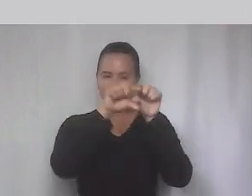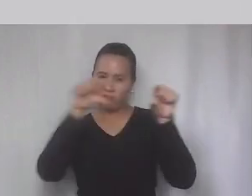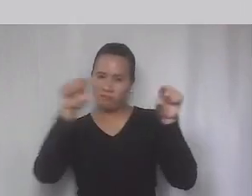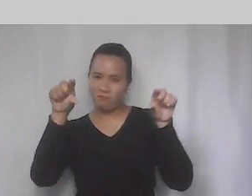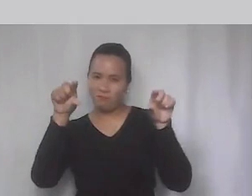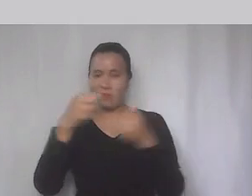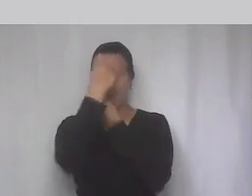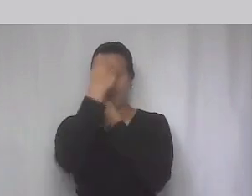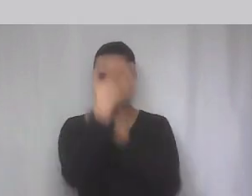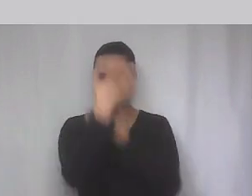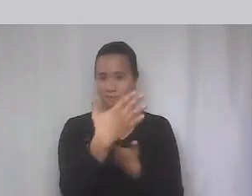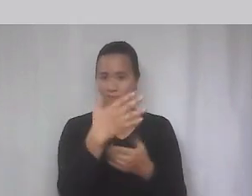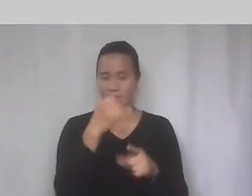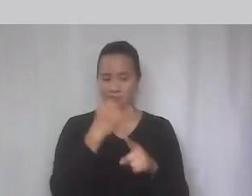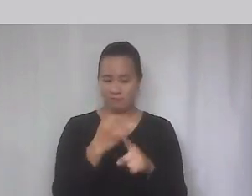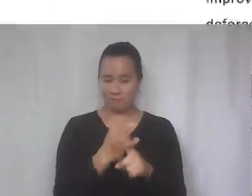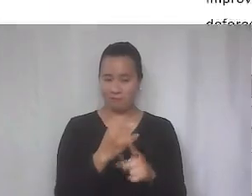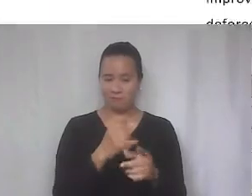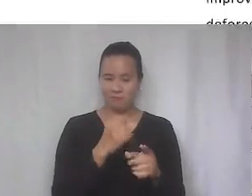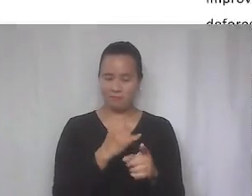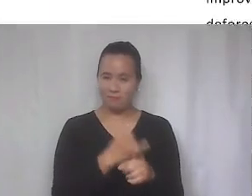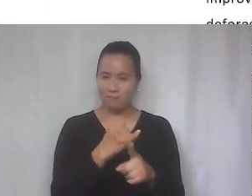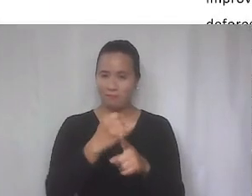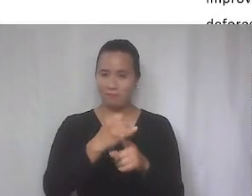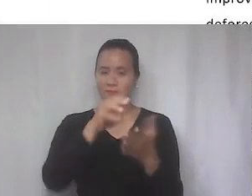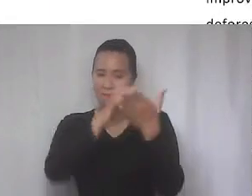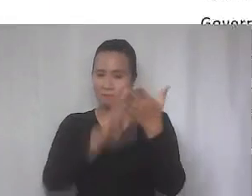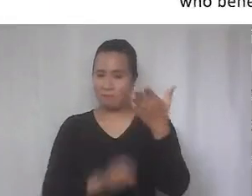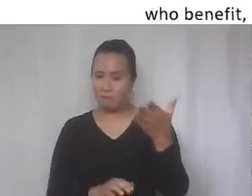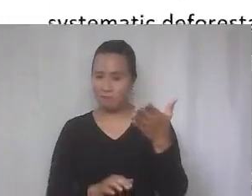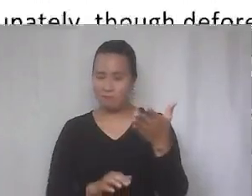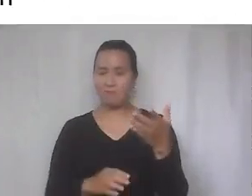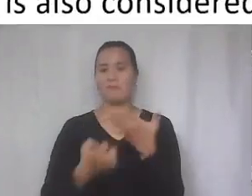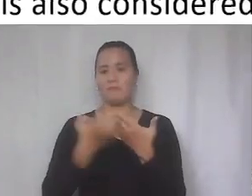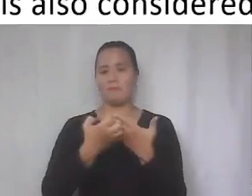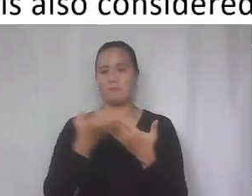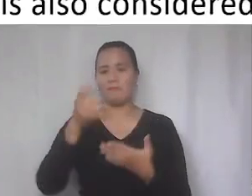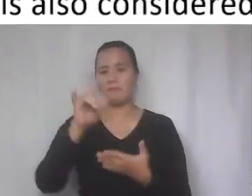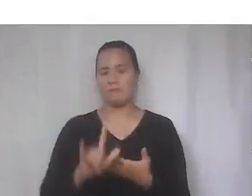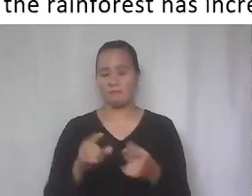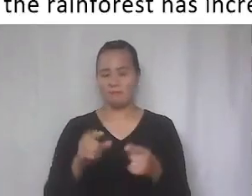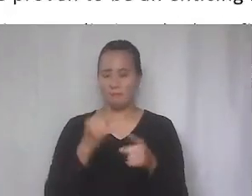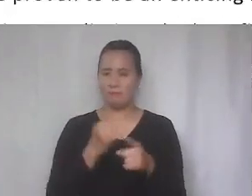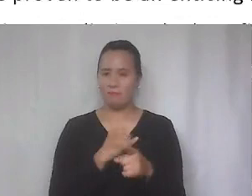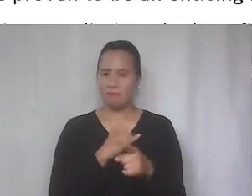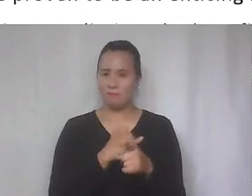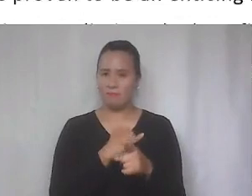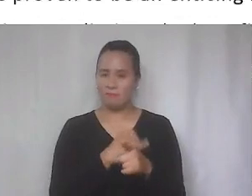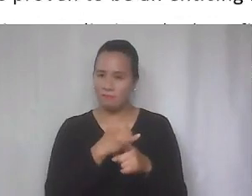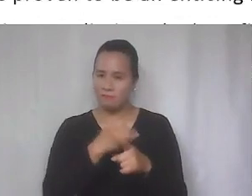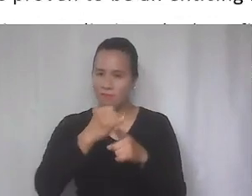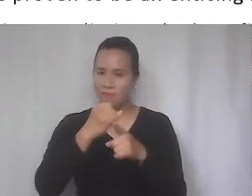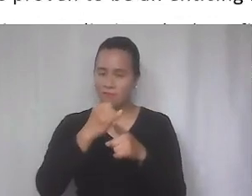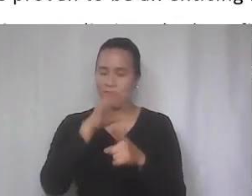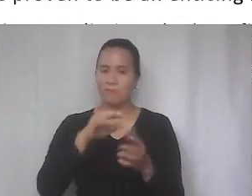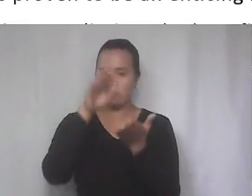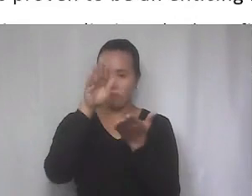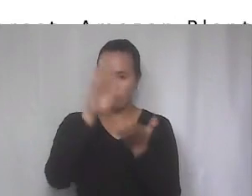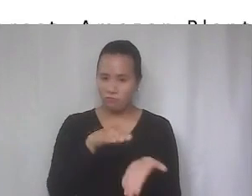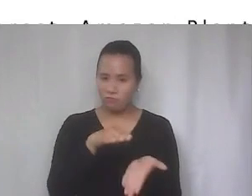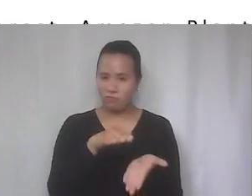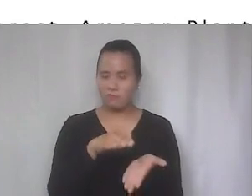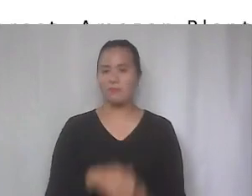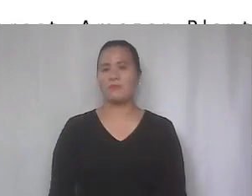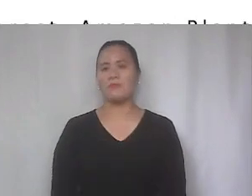and decrease voice speed really easily. You can increase the font size. You can also increase the spacing, which is a proven